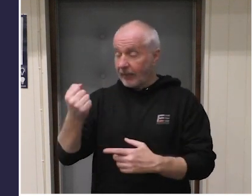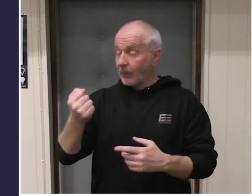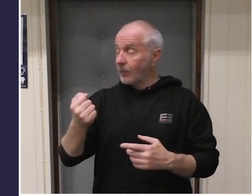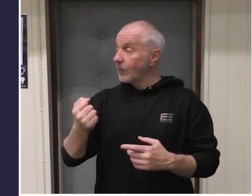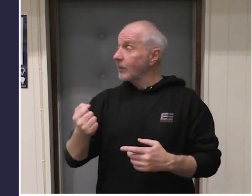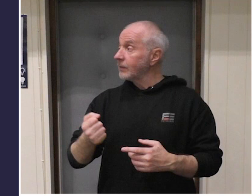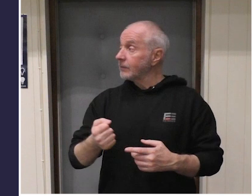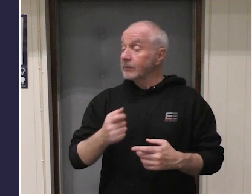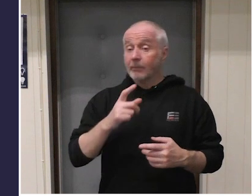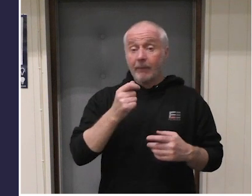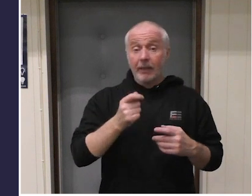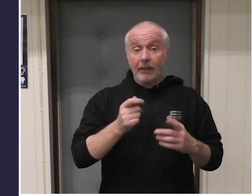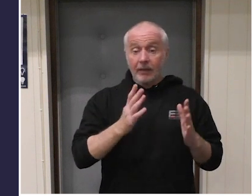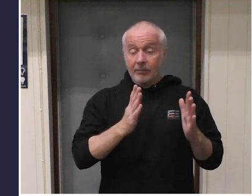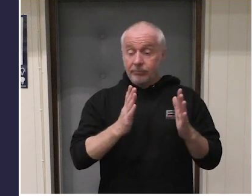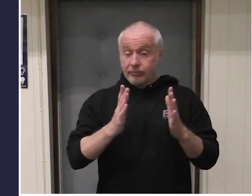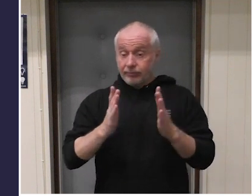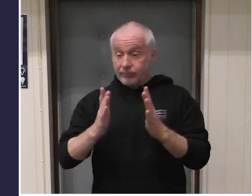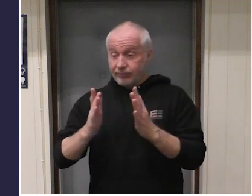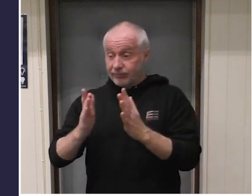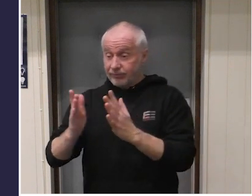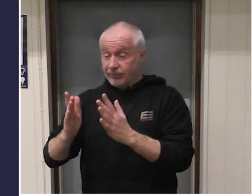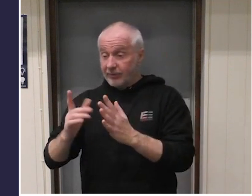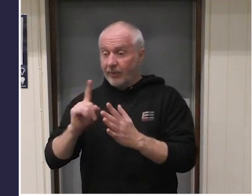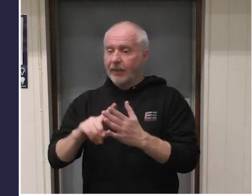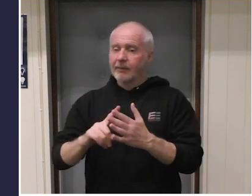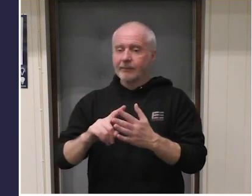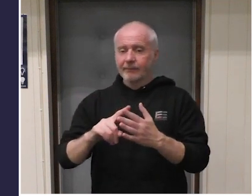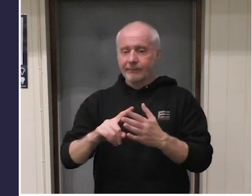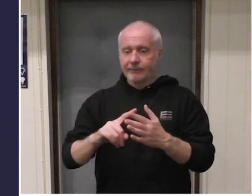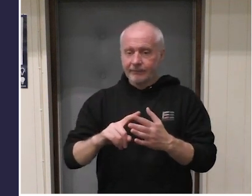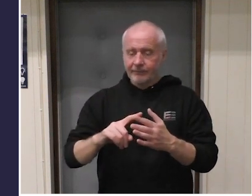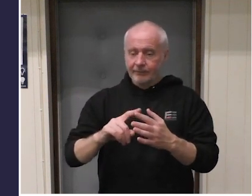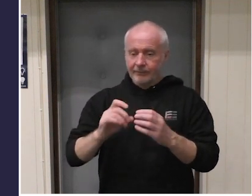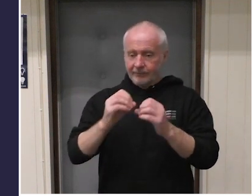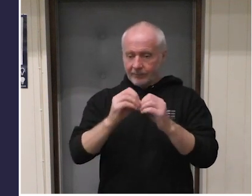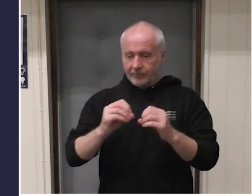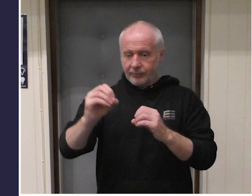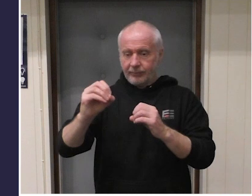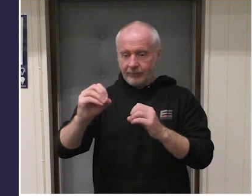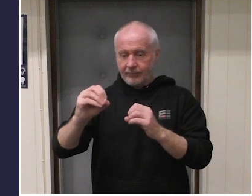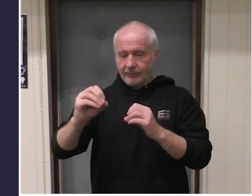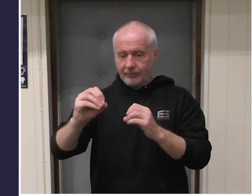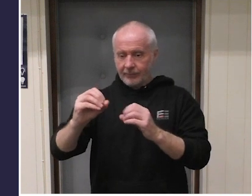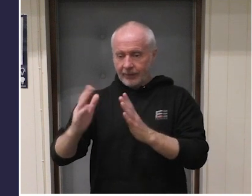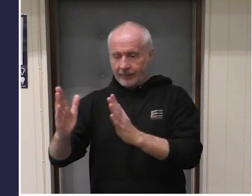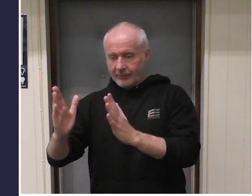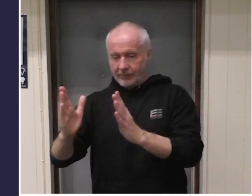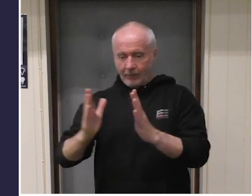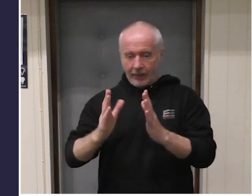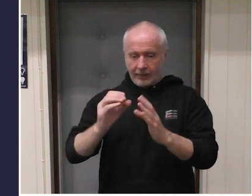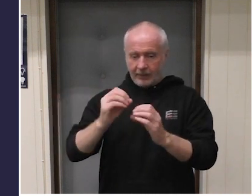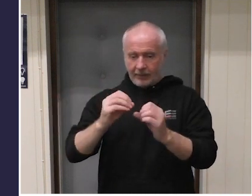So you may eventually get there, but then there's new mutations keep arising and take you in the opposite direction. Right?